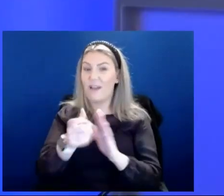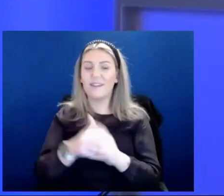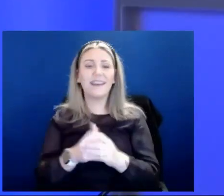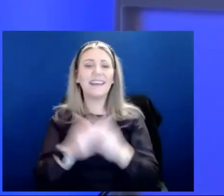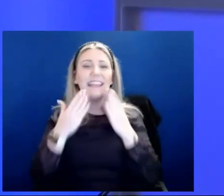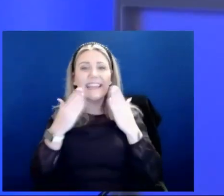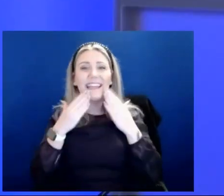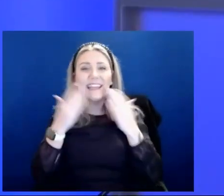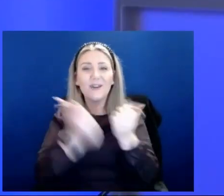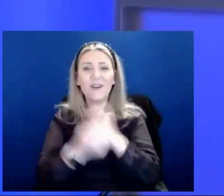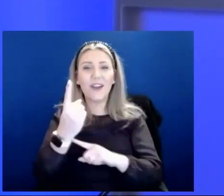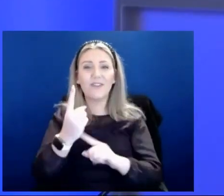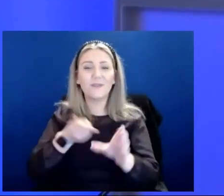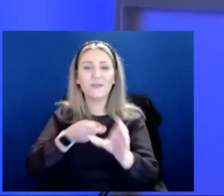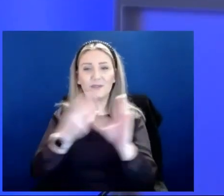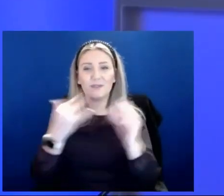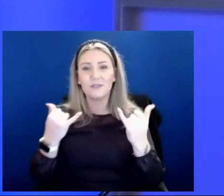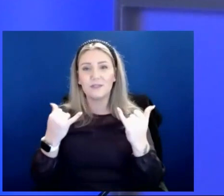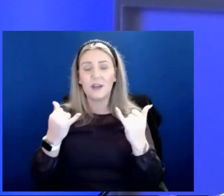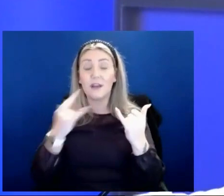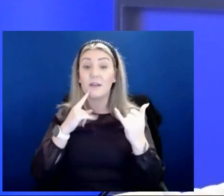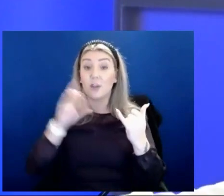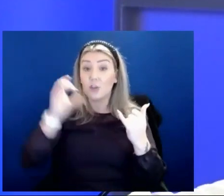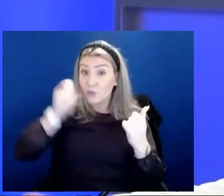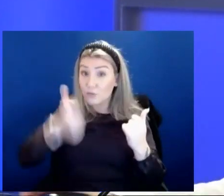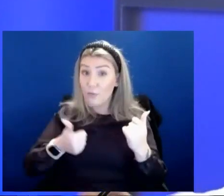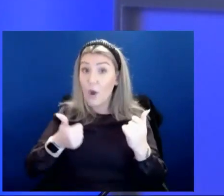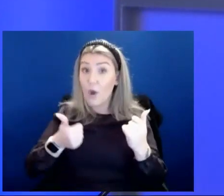being with us today. Coming up tomorrow,